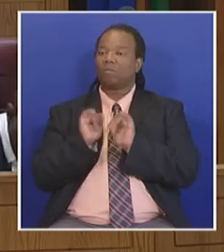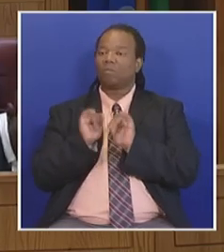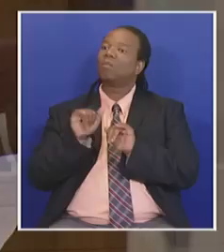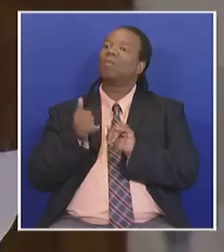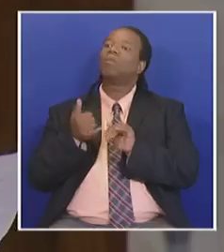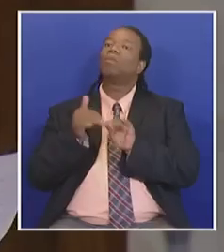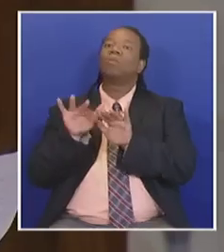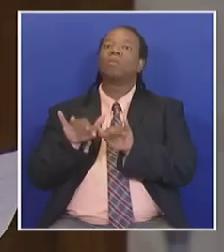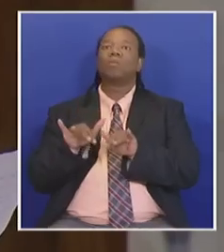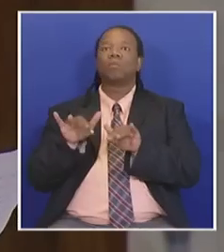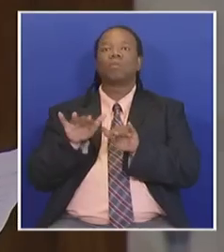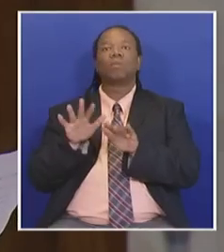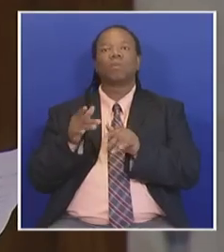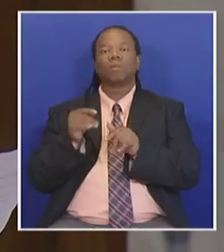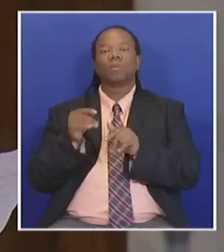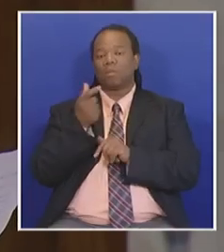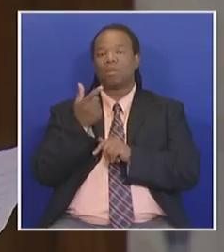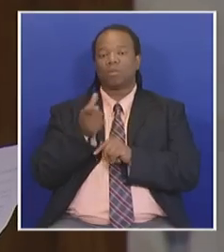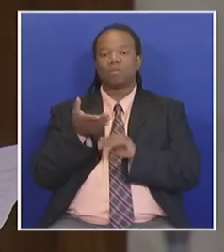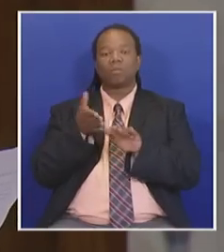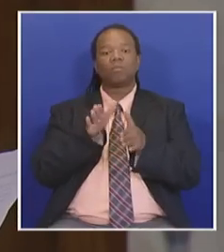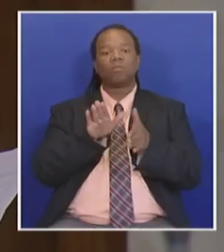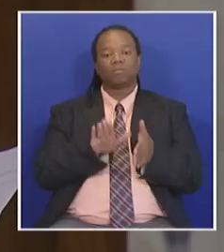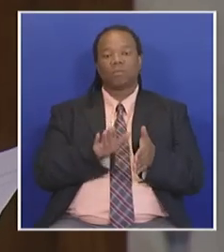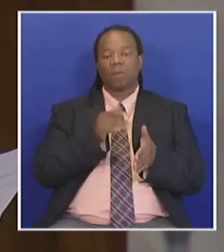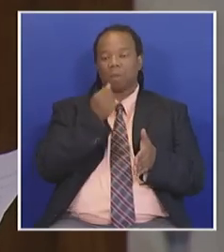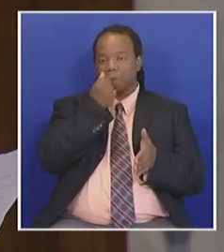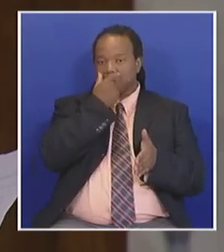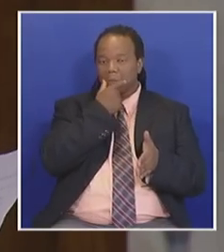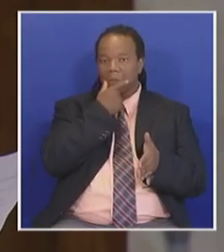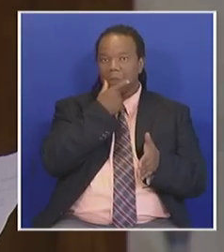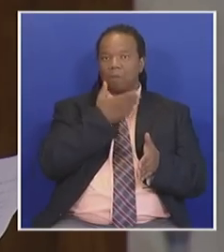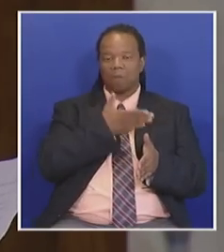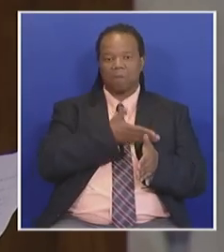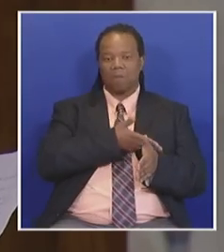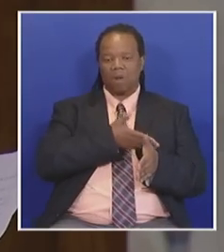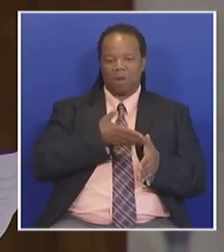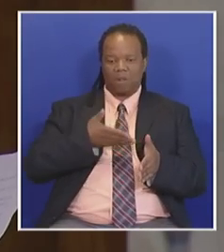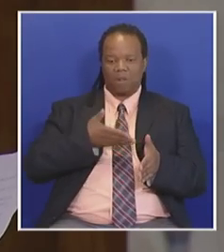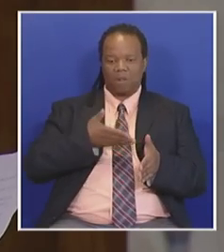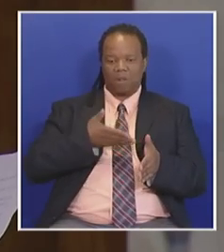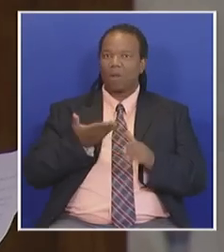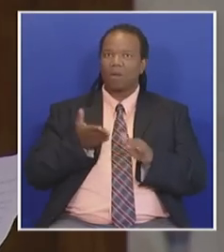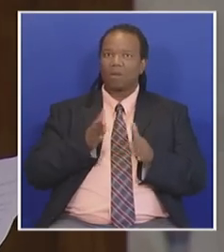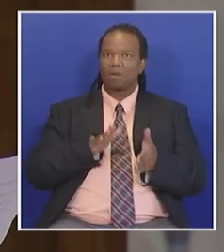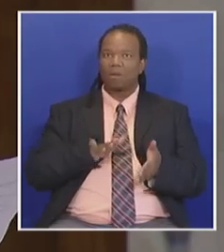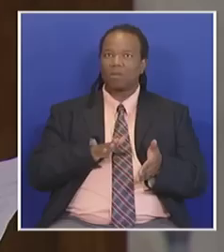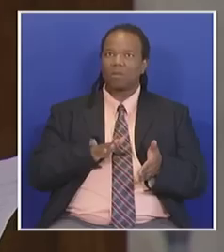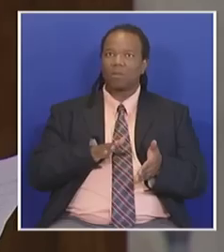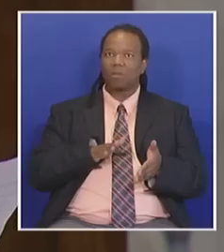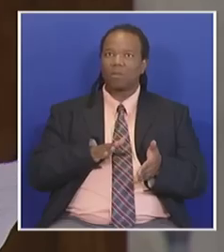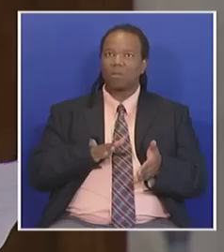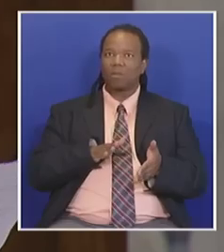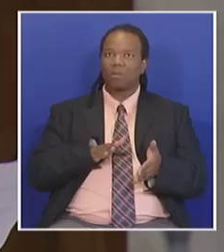grief the passing away of the mothers of Honorable Mr. S.J.